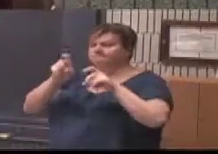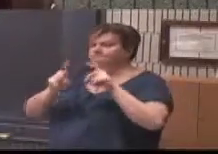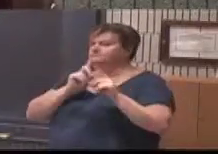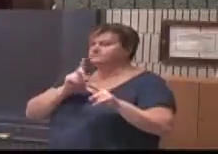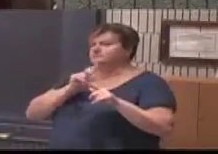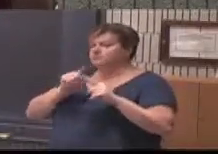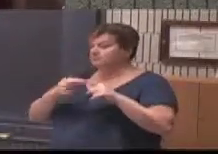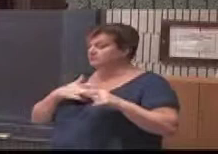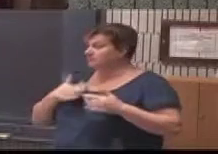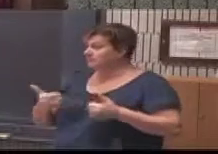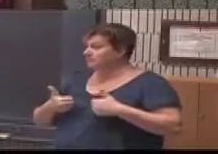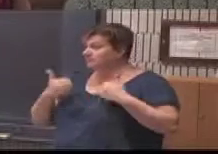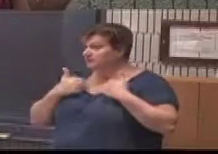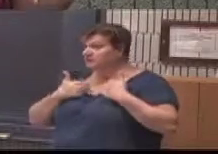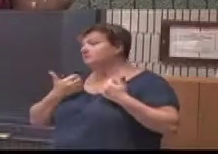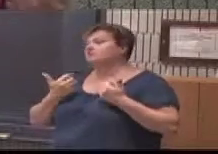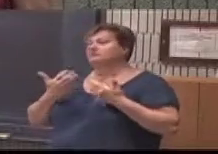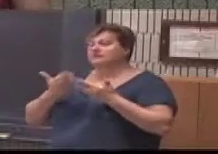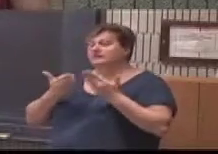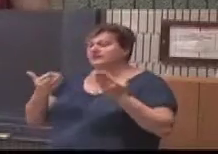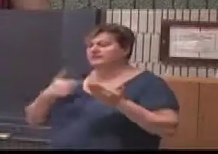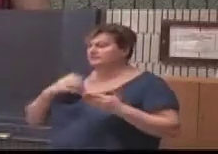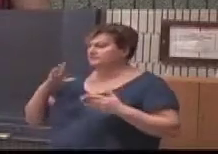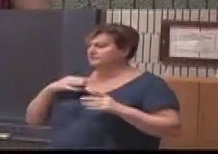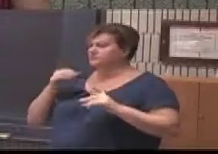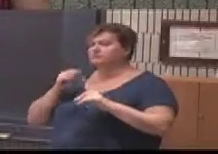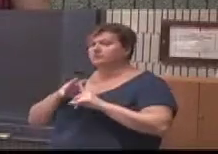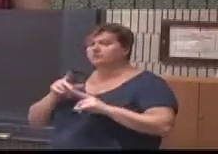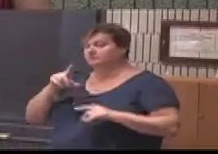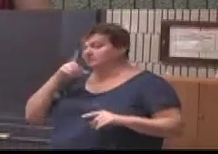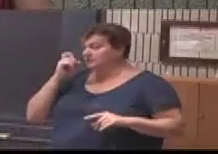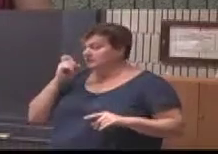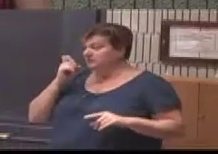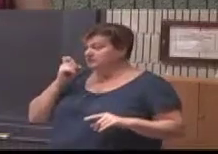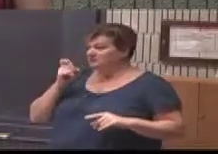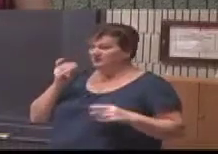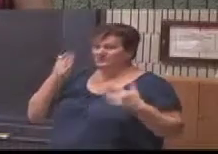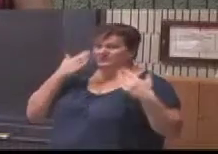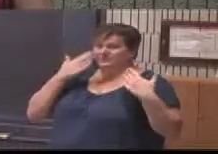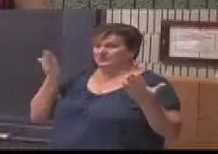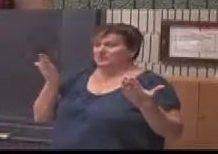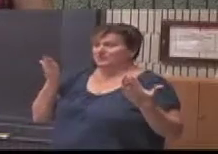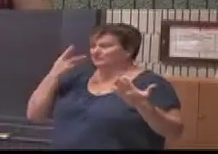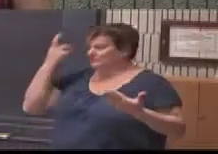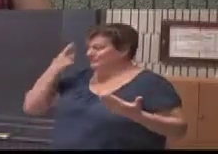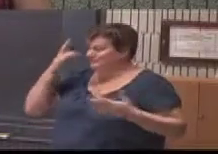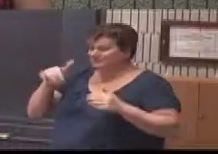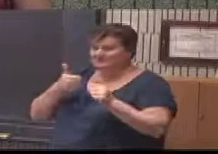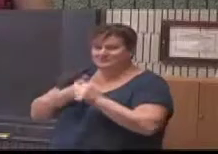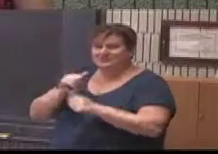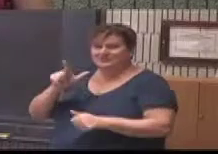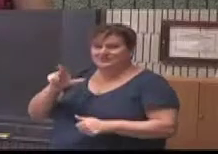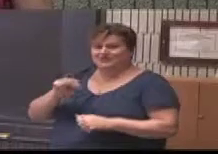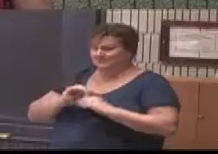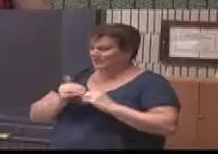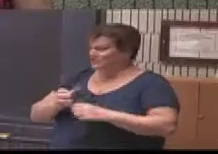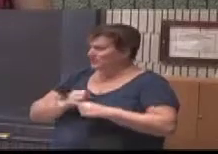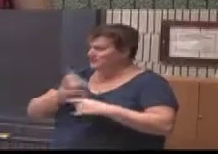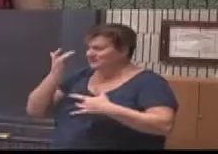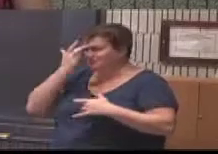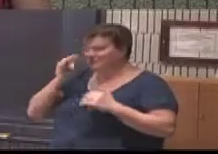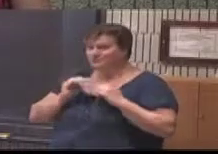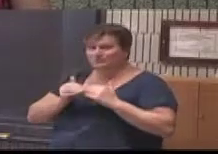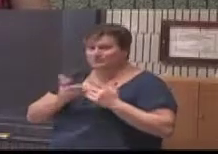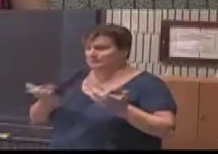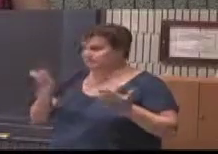my lifestyle, about things that I've been exposed to, because we don't even know why people get this. You